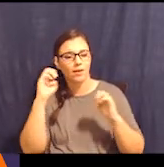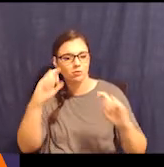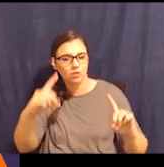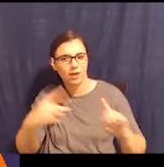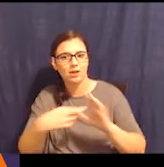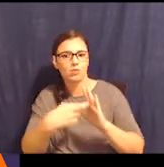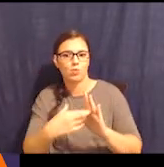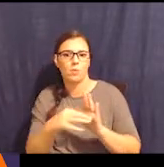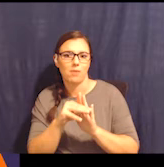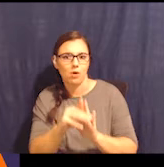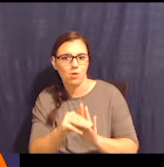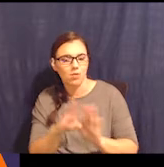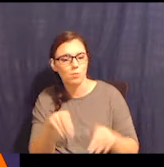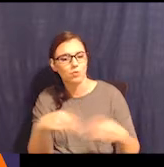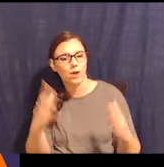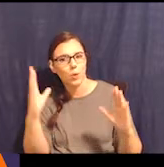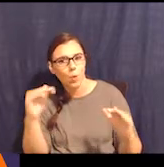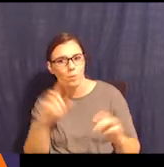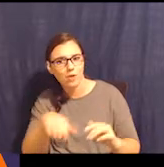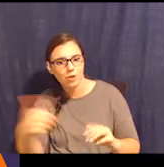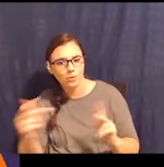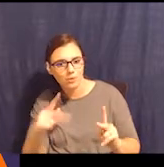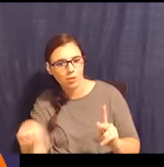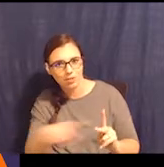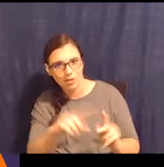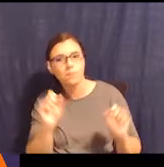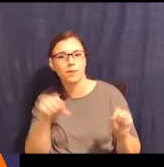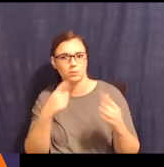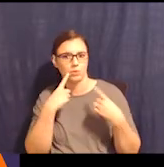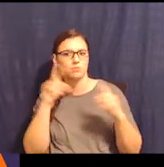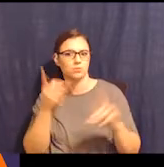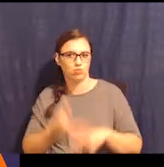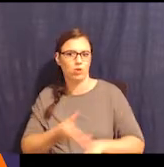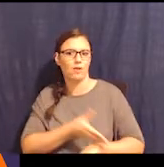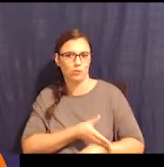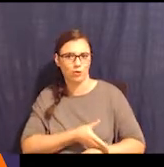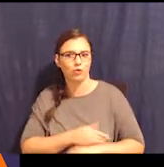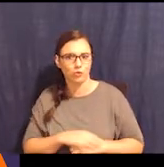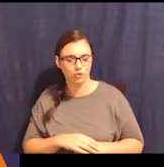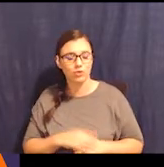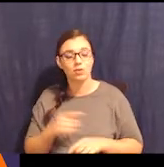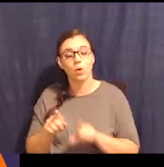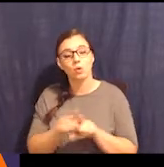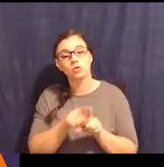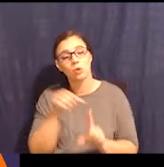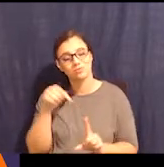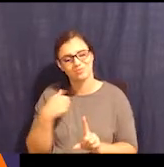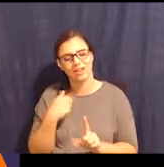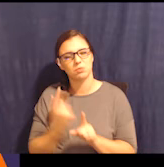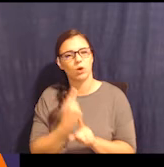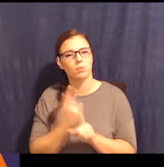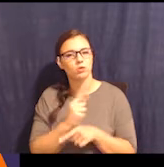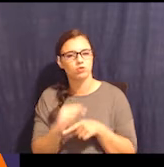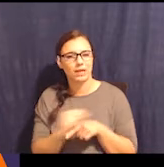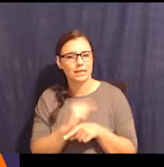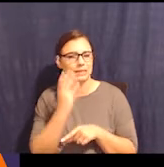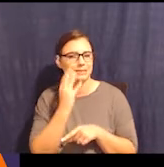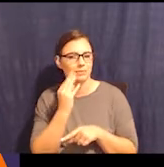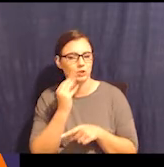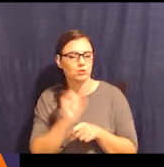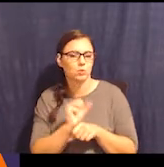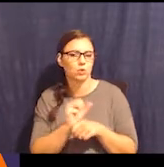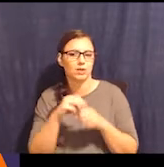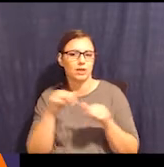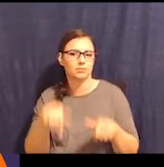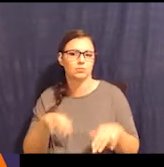recovery, and who has also had the proper training and experience to work in a provider role. The Certified Recovery